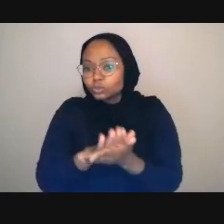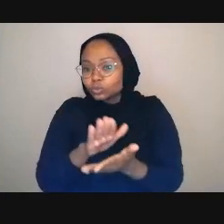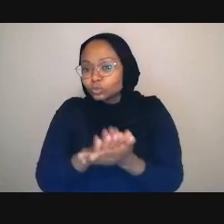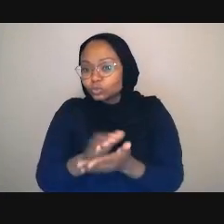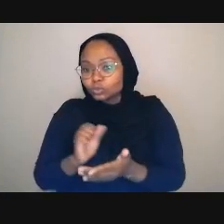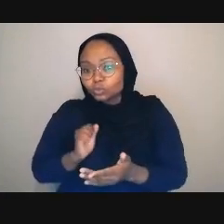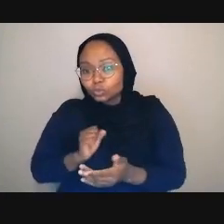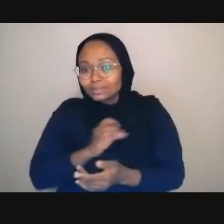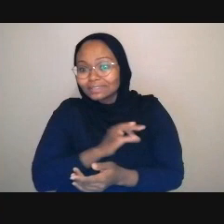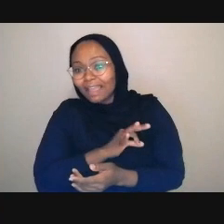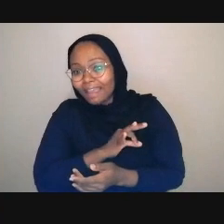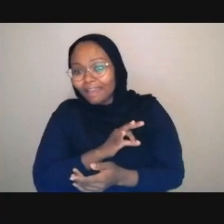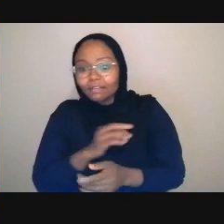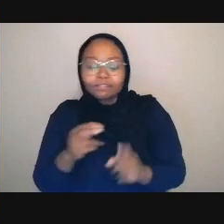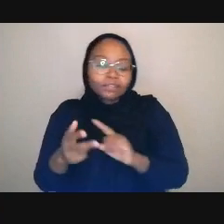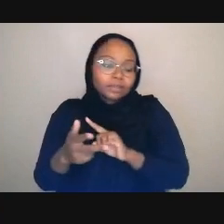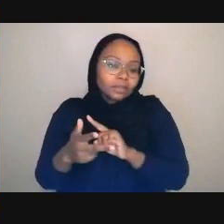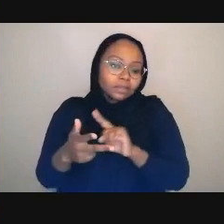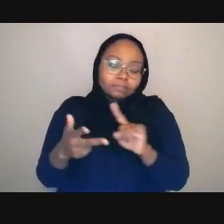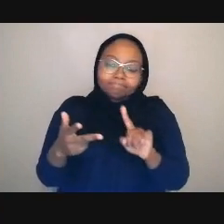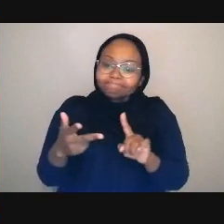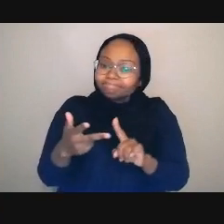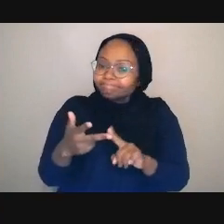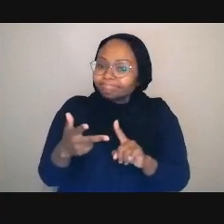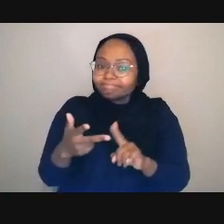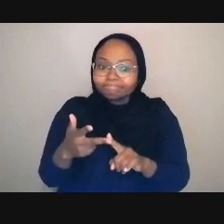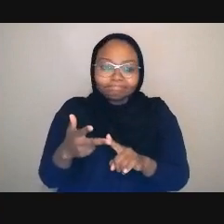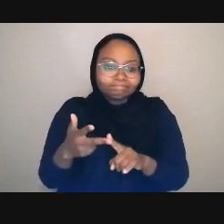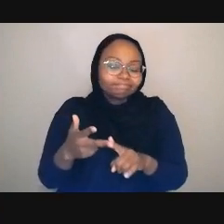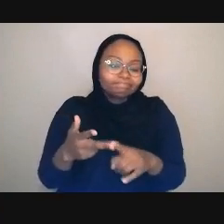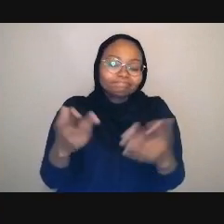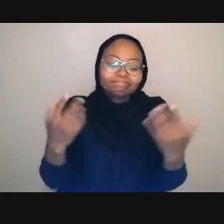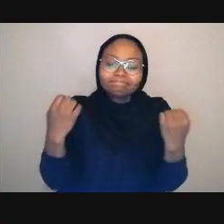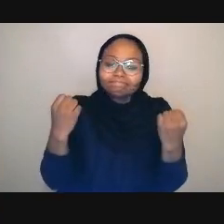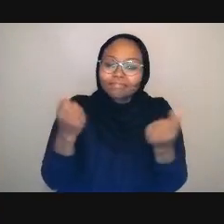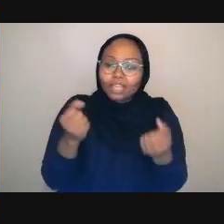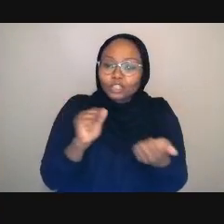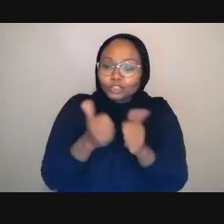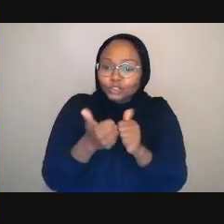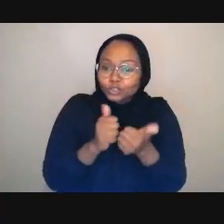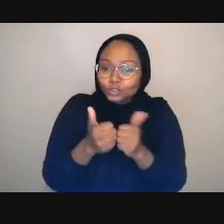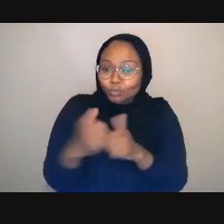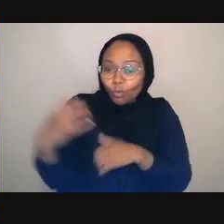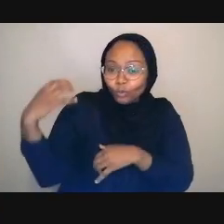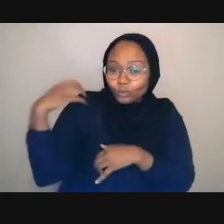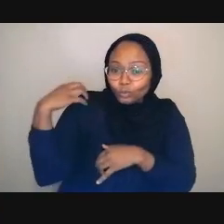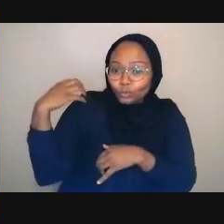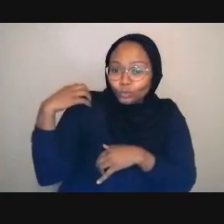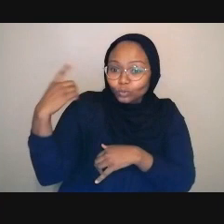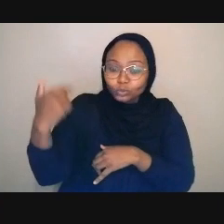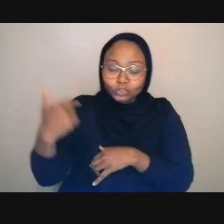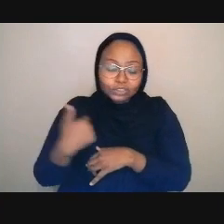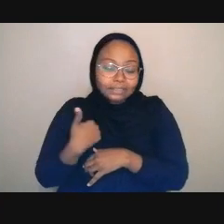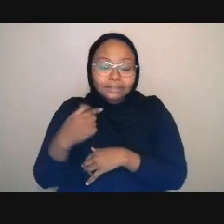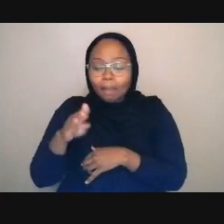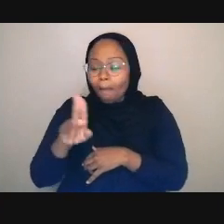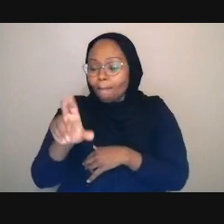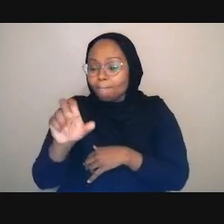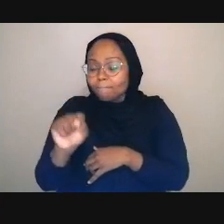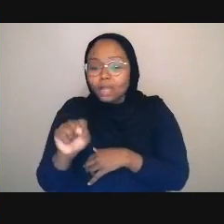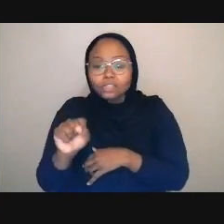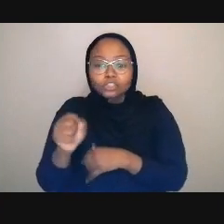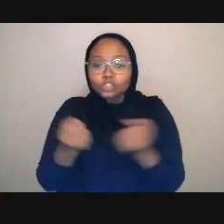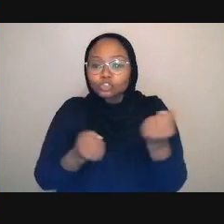are supporting the school, athletic coaches, bus drivers, anyone that comes into contact